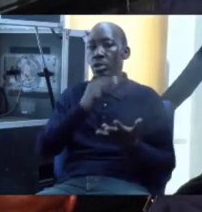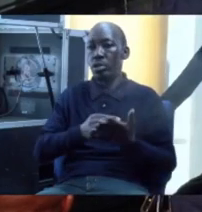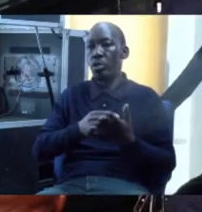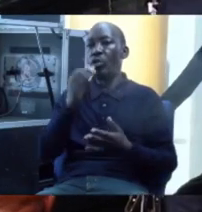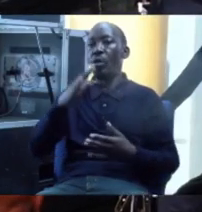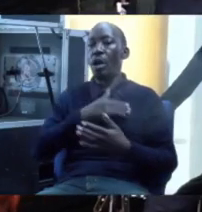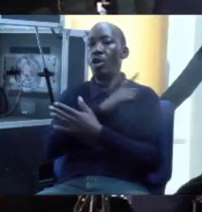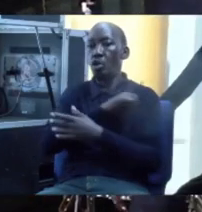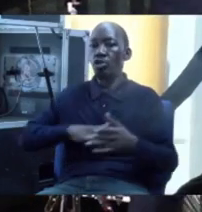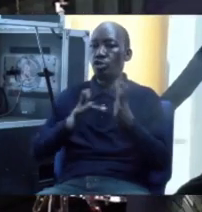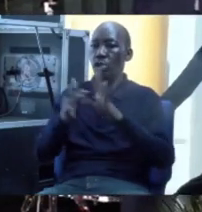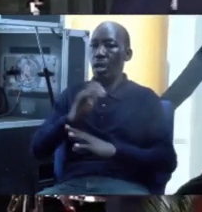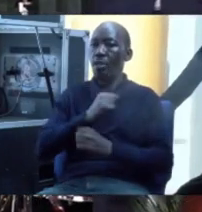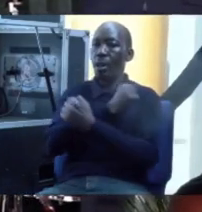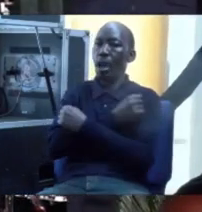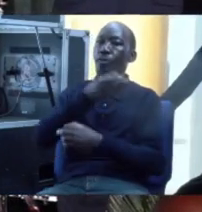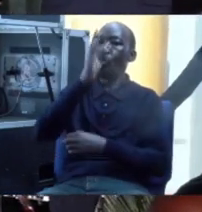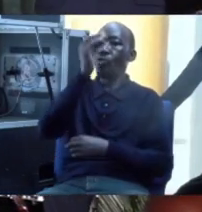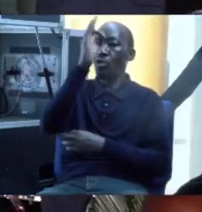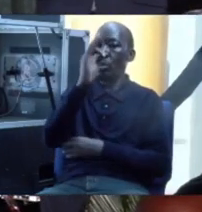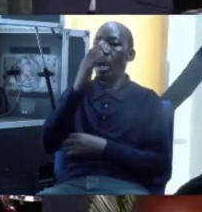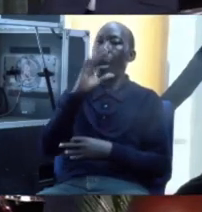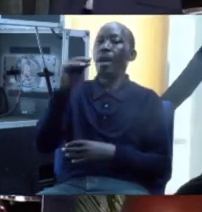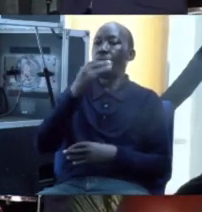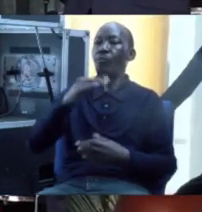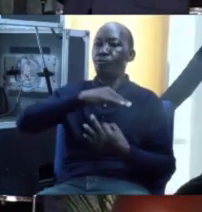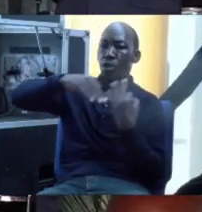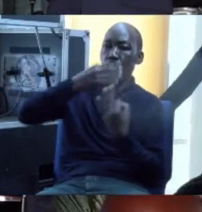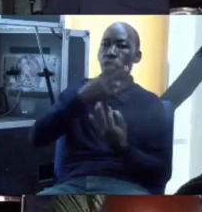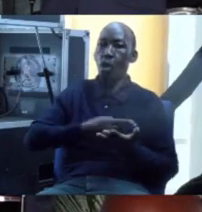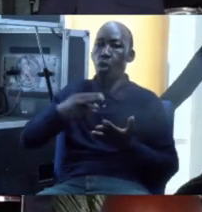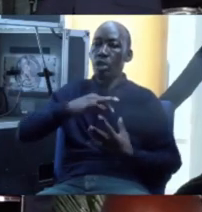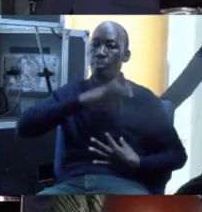Jesus Christ and the love of God and the fellowship of the